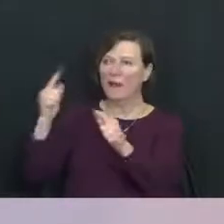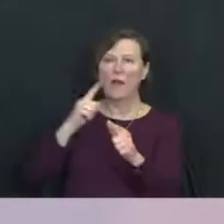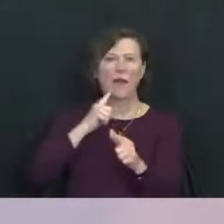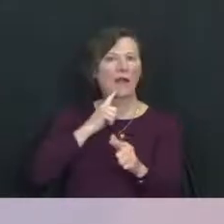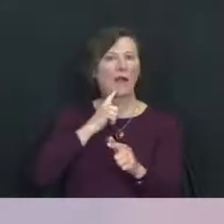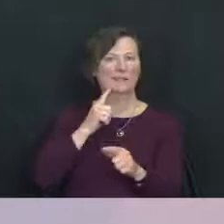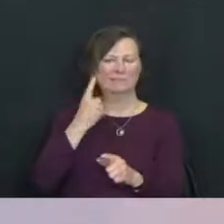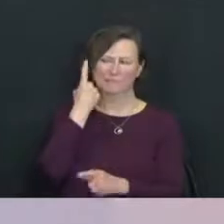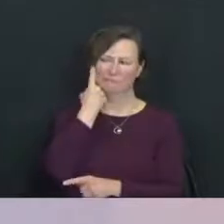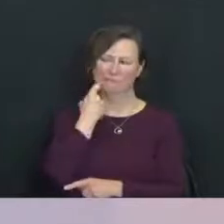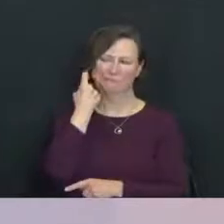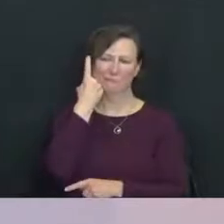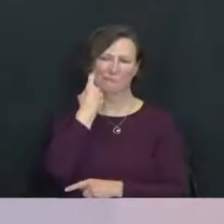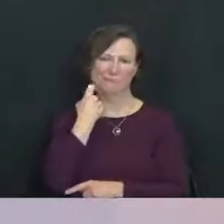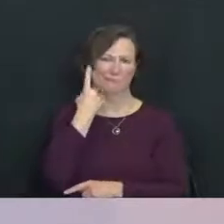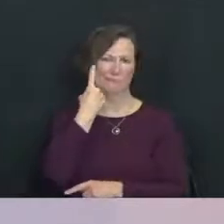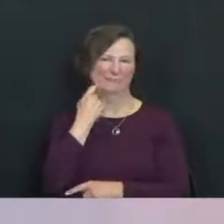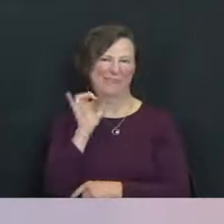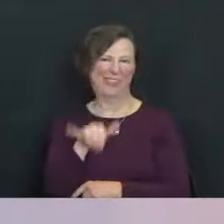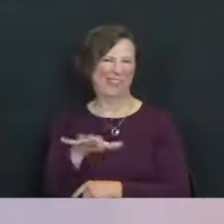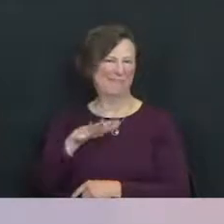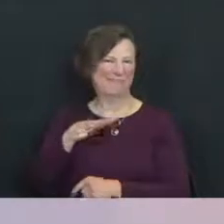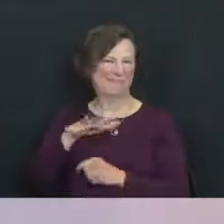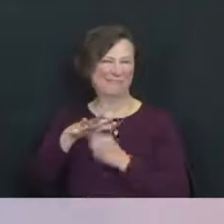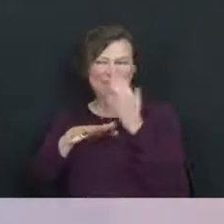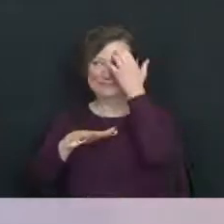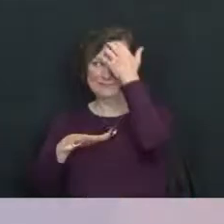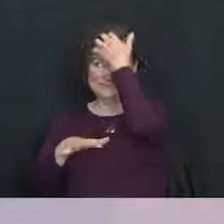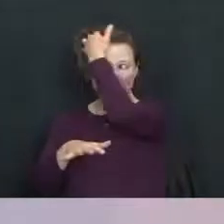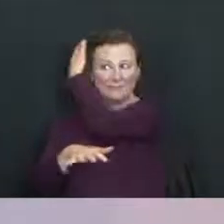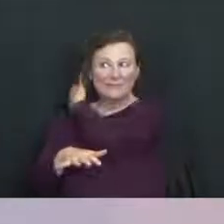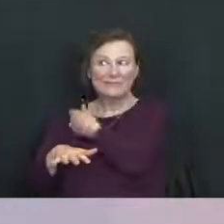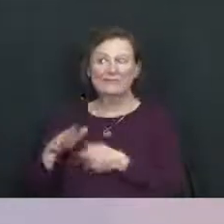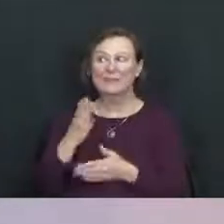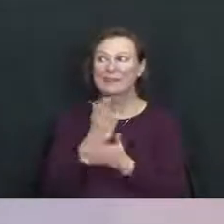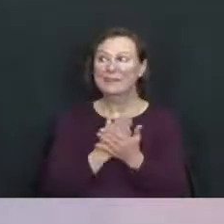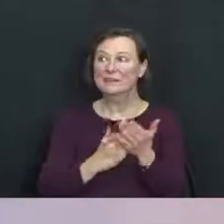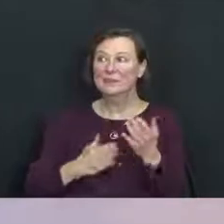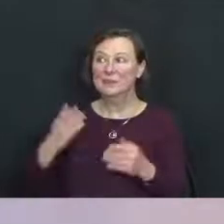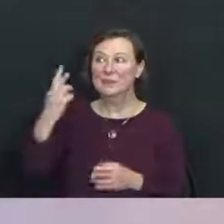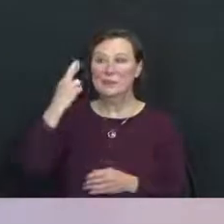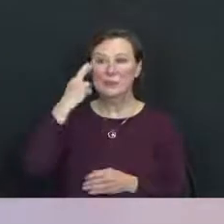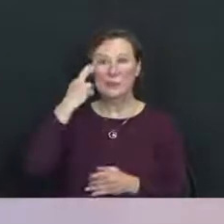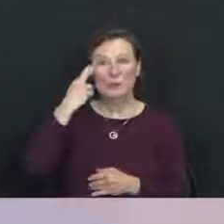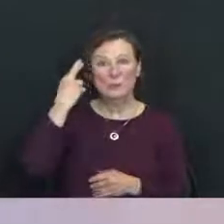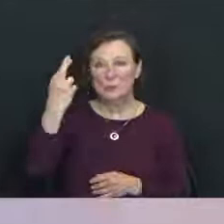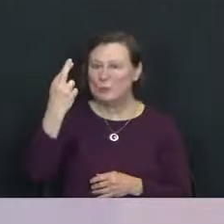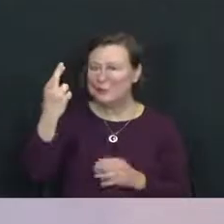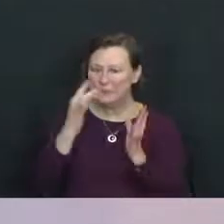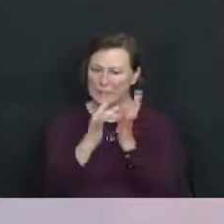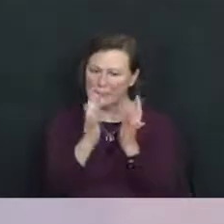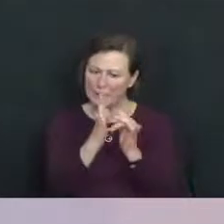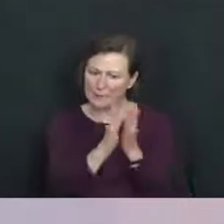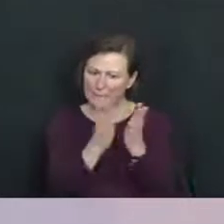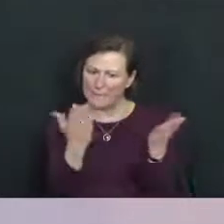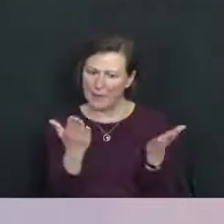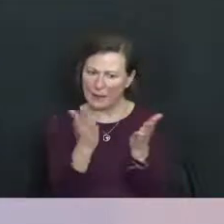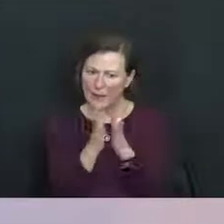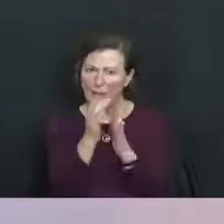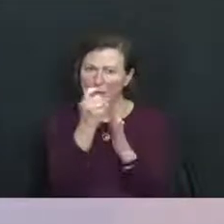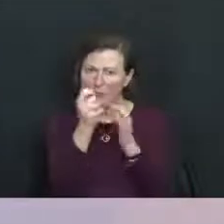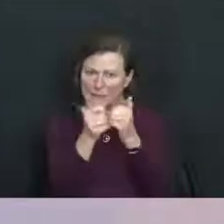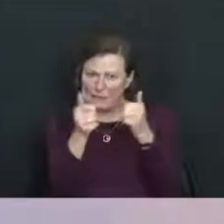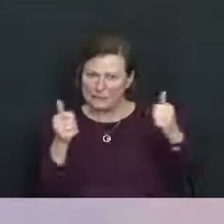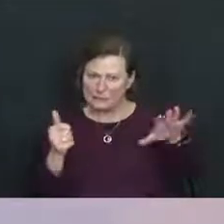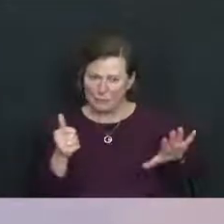of skepticism. Yet for some reason, the Bible was in a different category for me. I figured